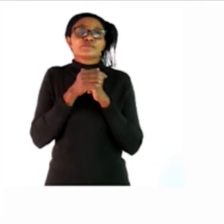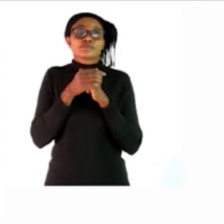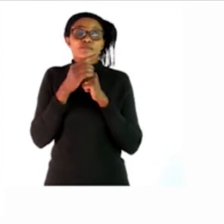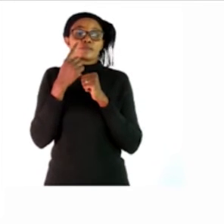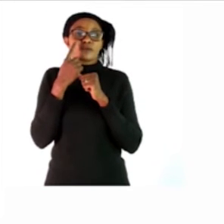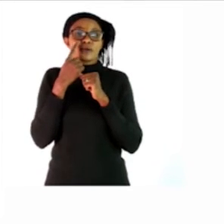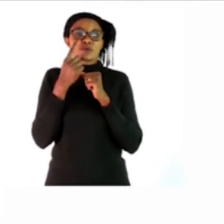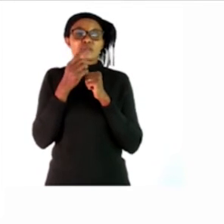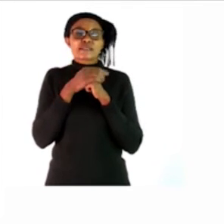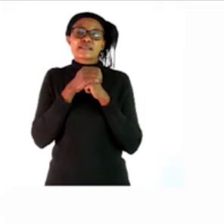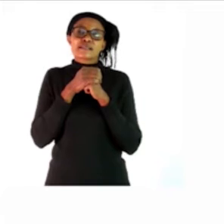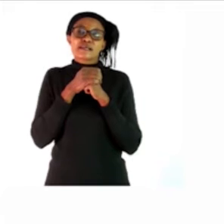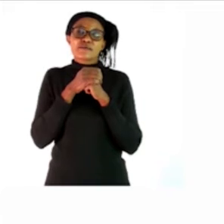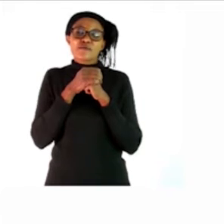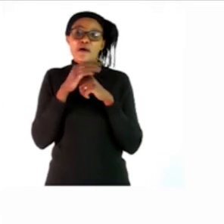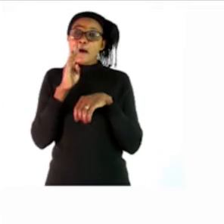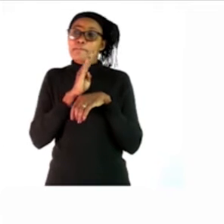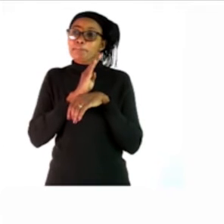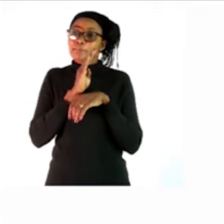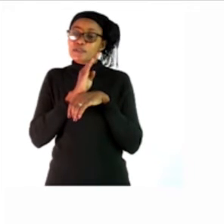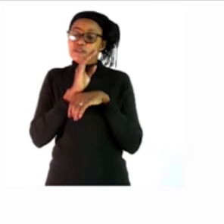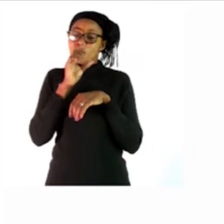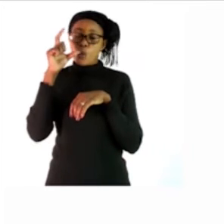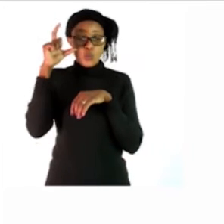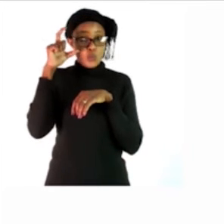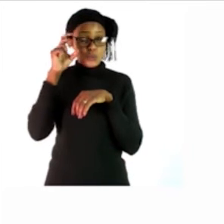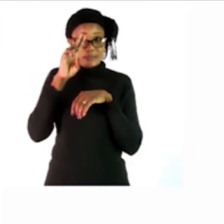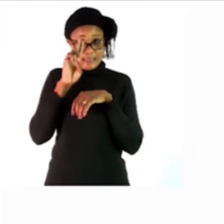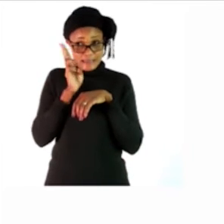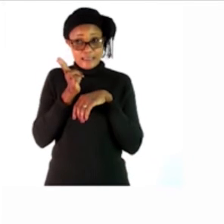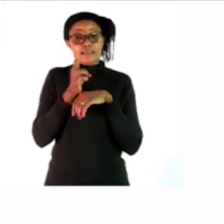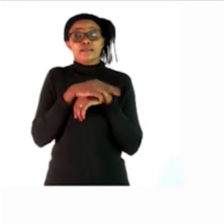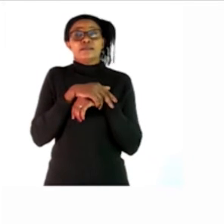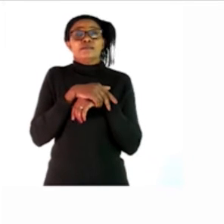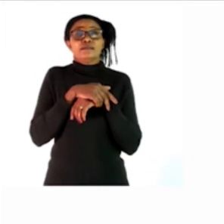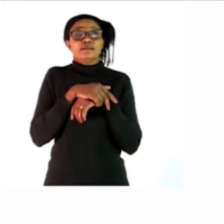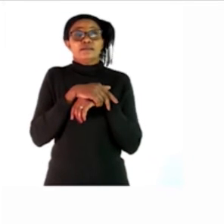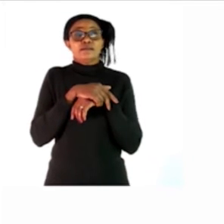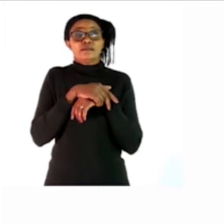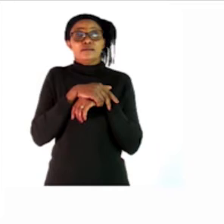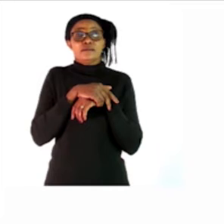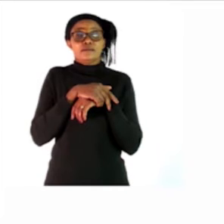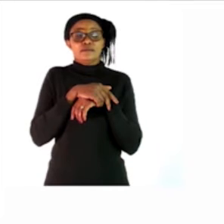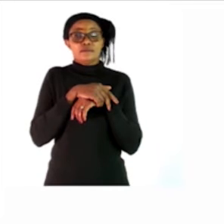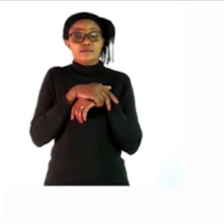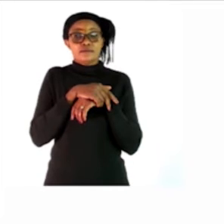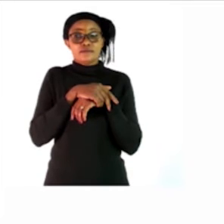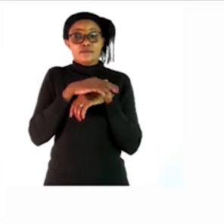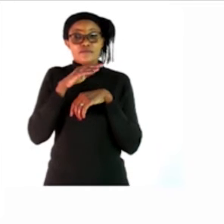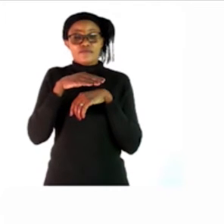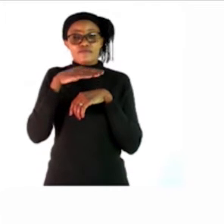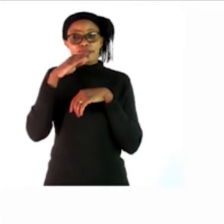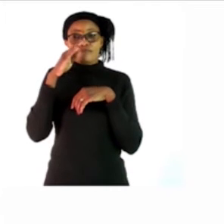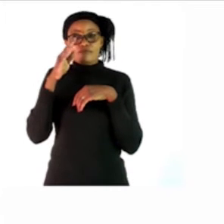are busy with the capital H. So you have to go right next to